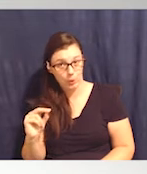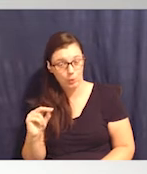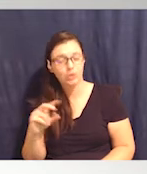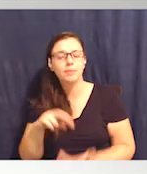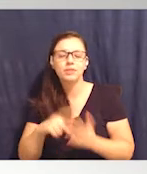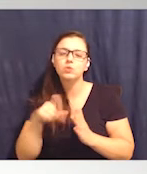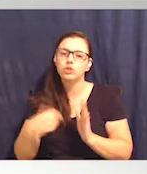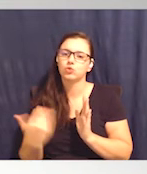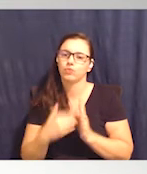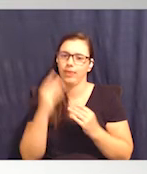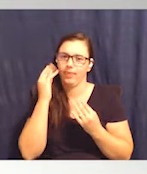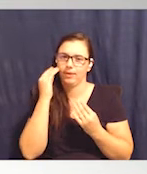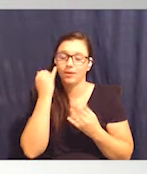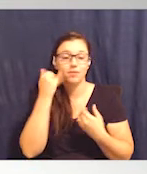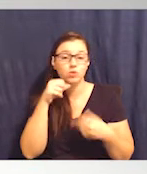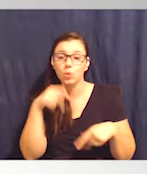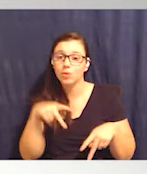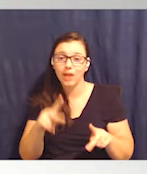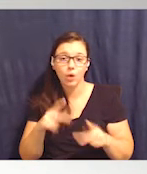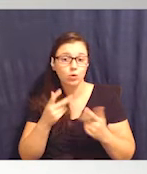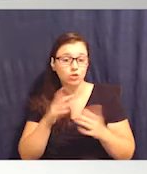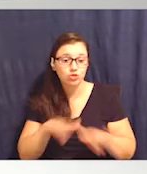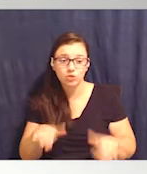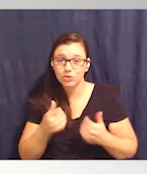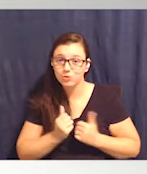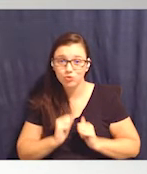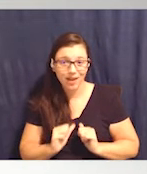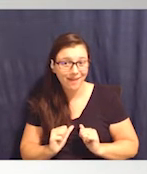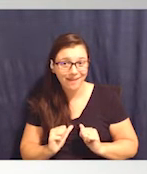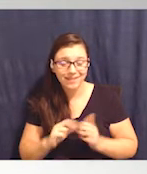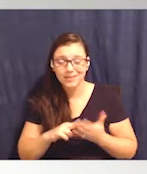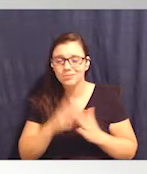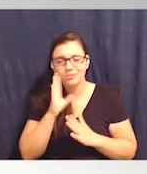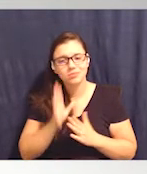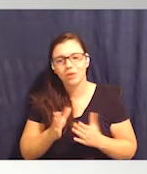child to try, they will never have the opportunity to succeed.